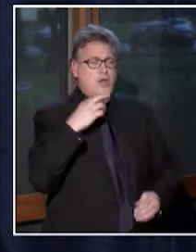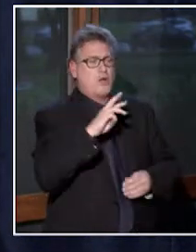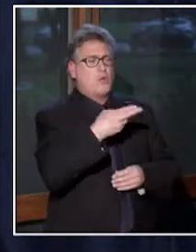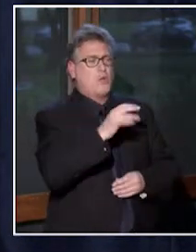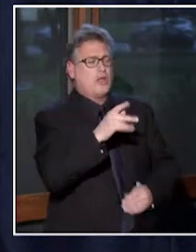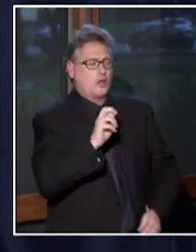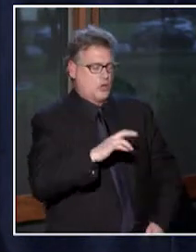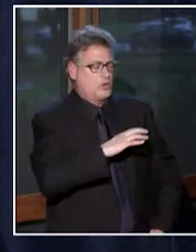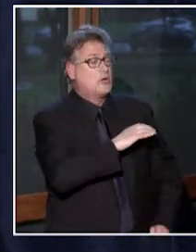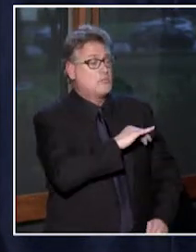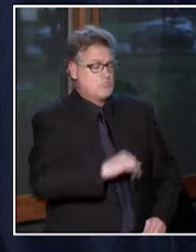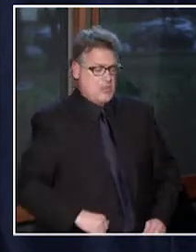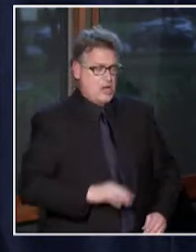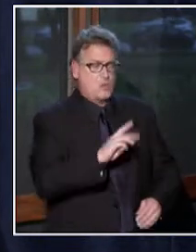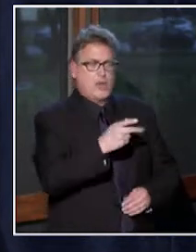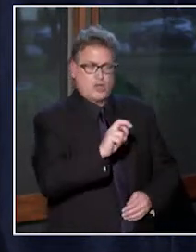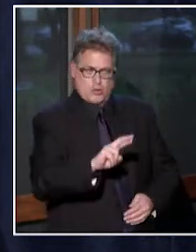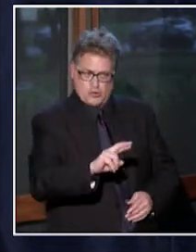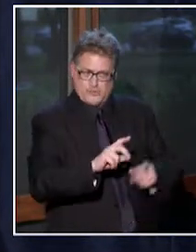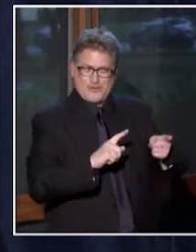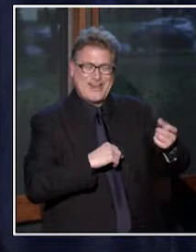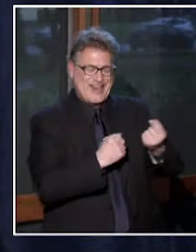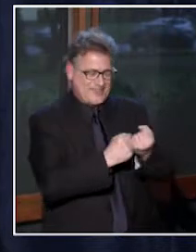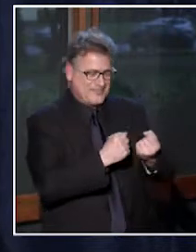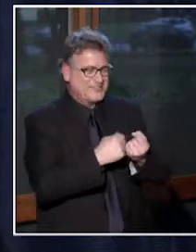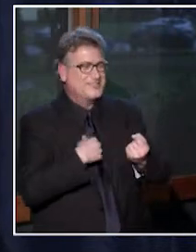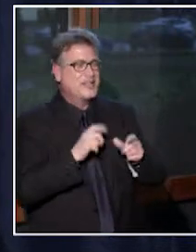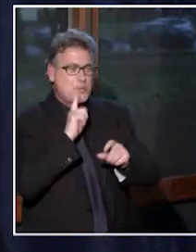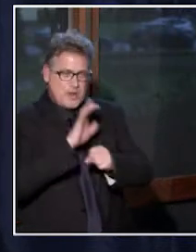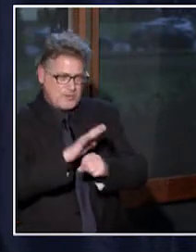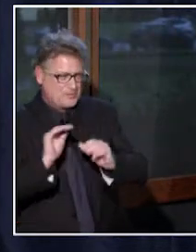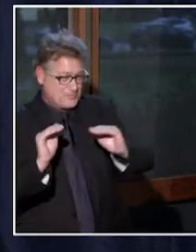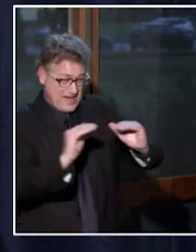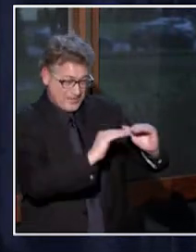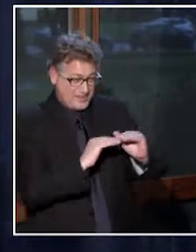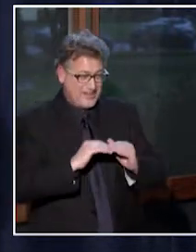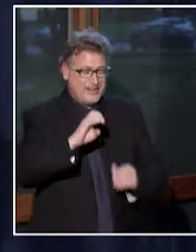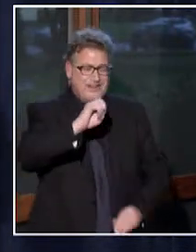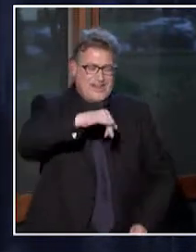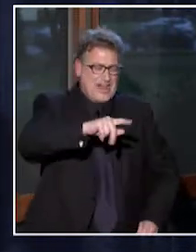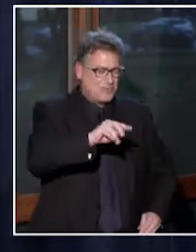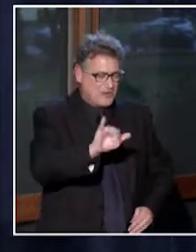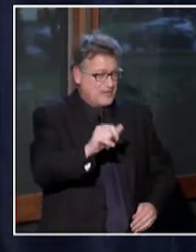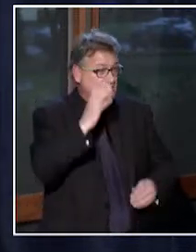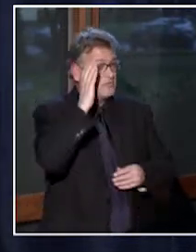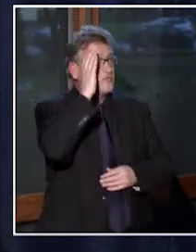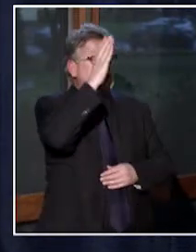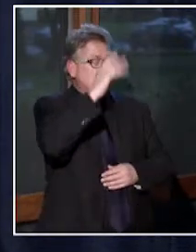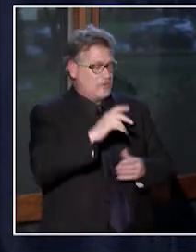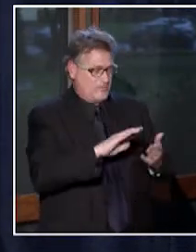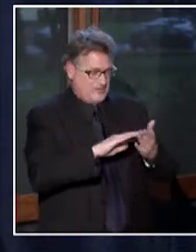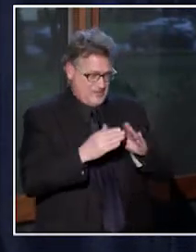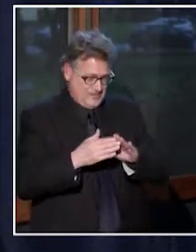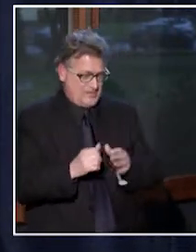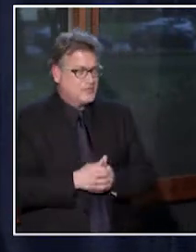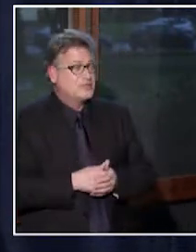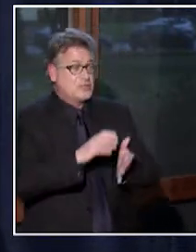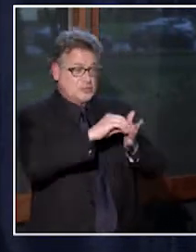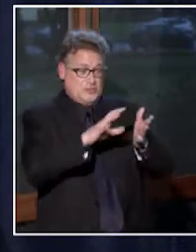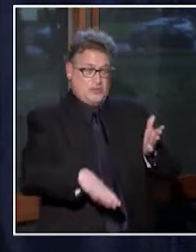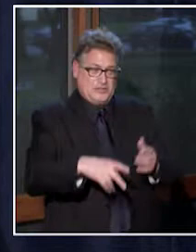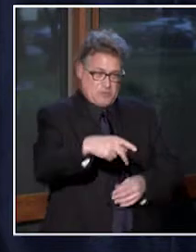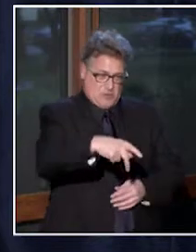for your advocacy, for your commitment to equity, for your commitment to the future of this city through the students of